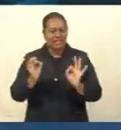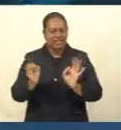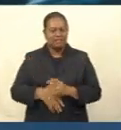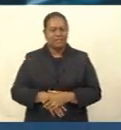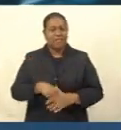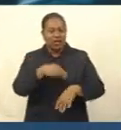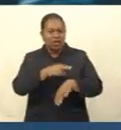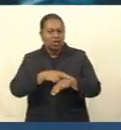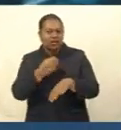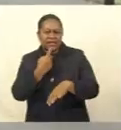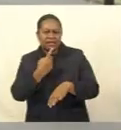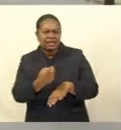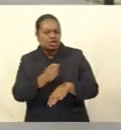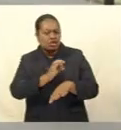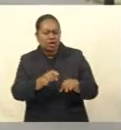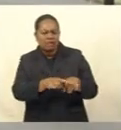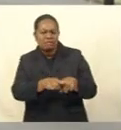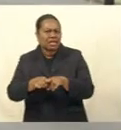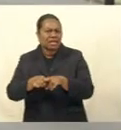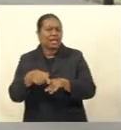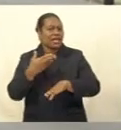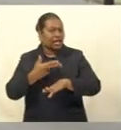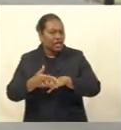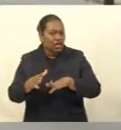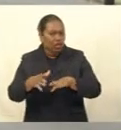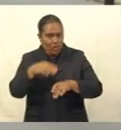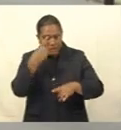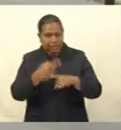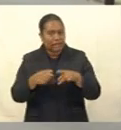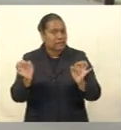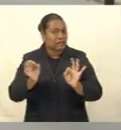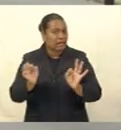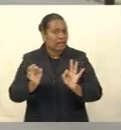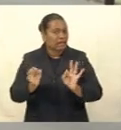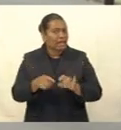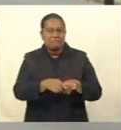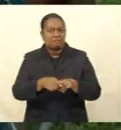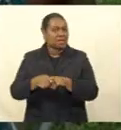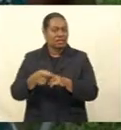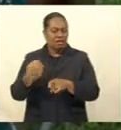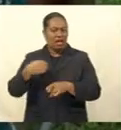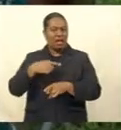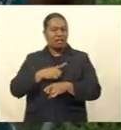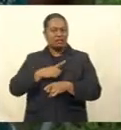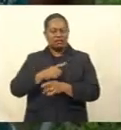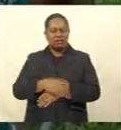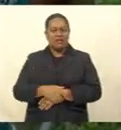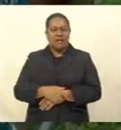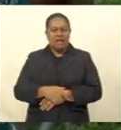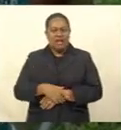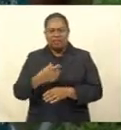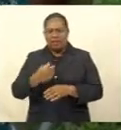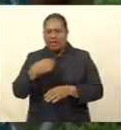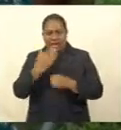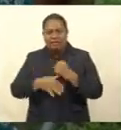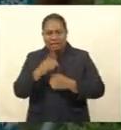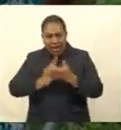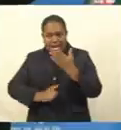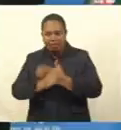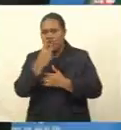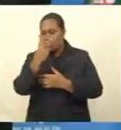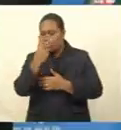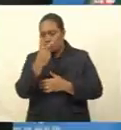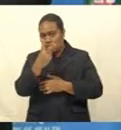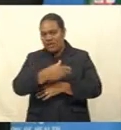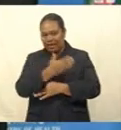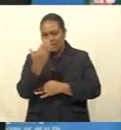this doesn't mean that there is no case out there. It just means none had been detected within the last 24 hours.